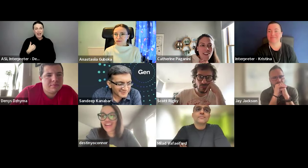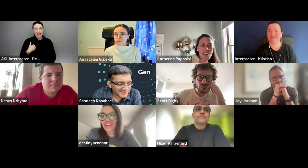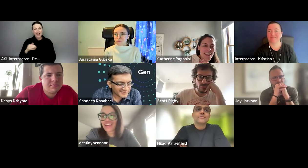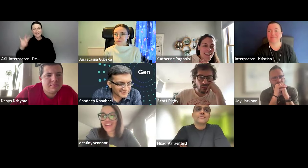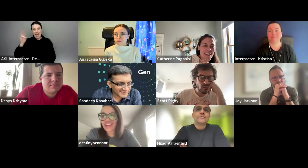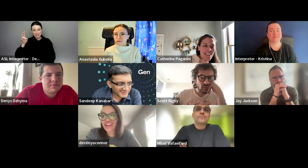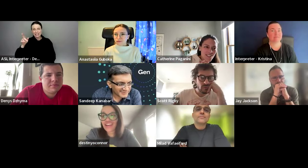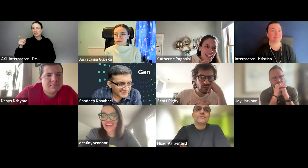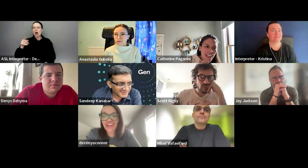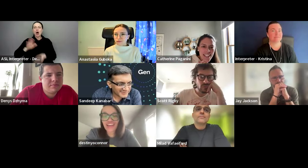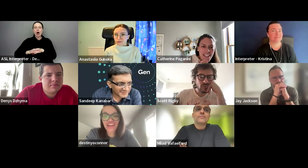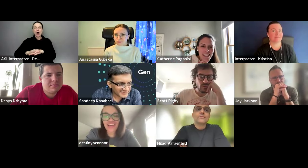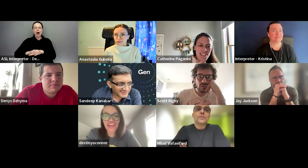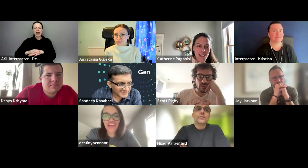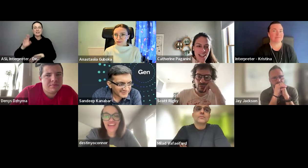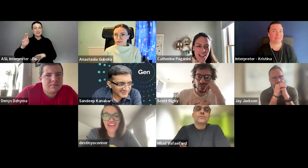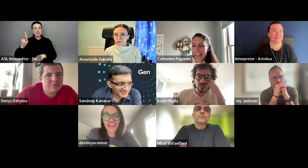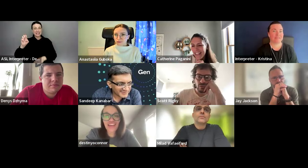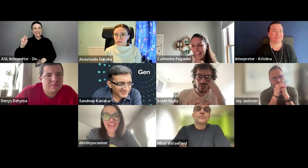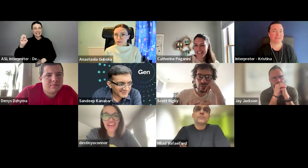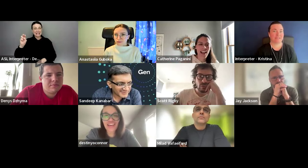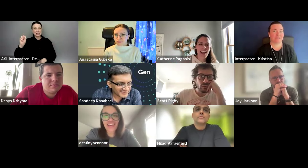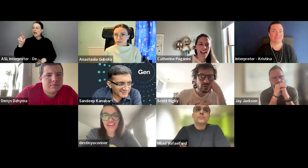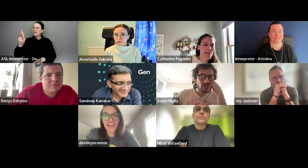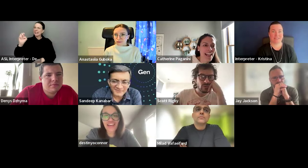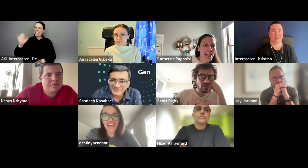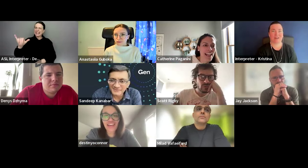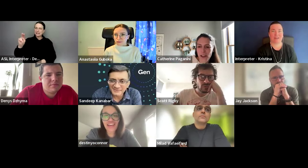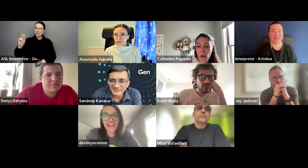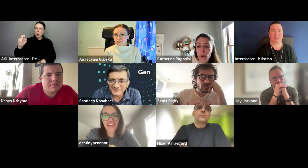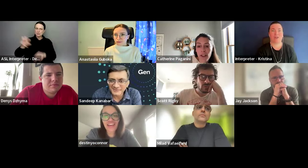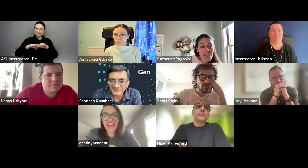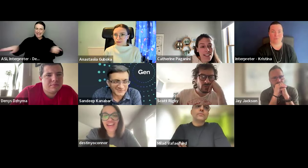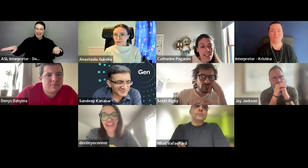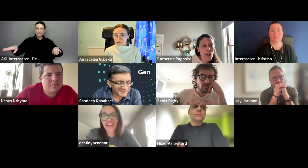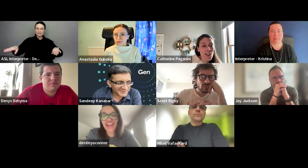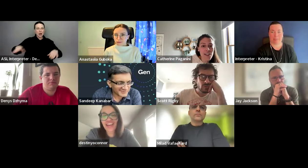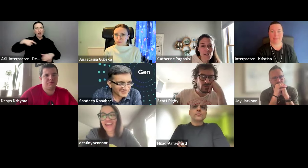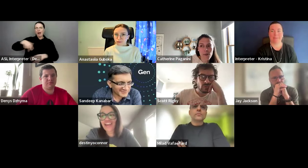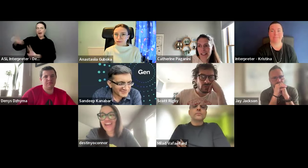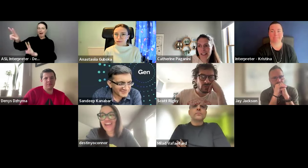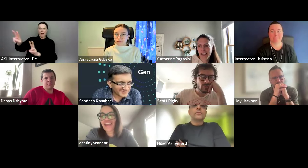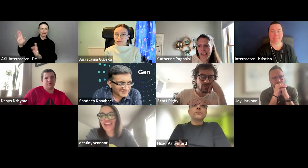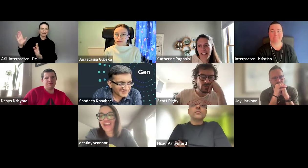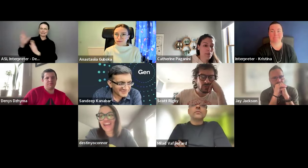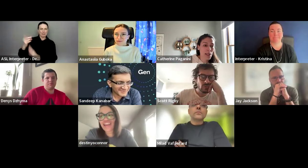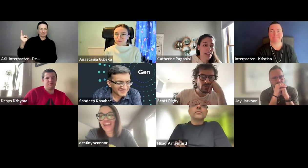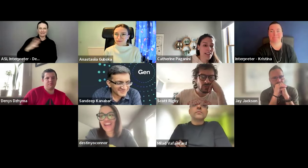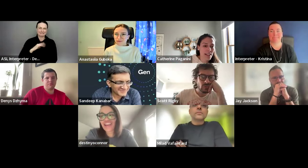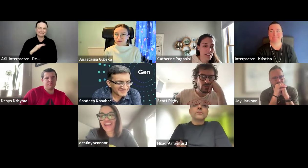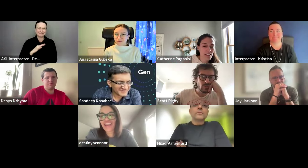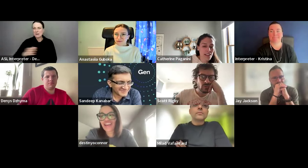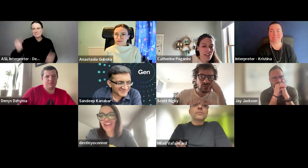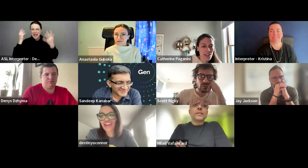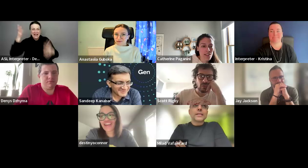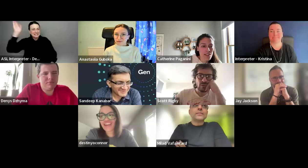Anastasia on the keynote stage on Friday. That's the highlight, absolute highlight. So that's a lot of speaking